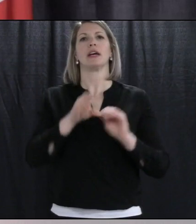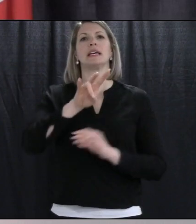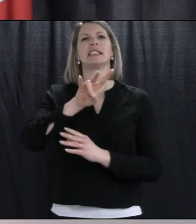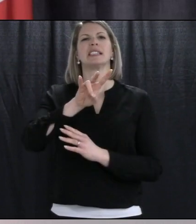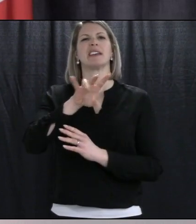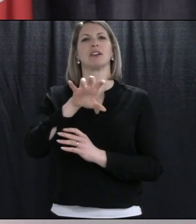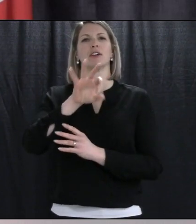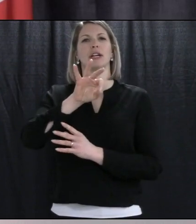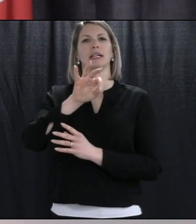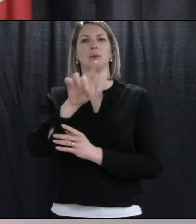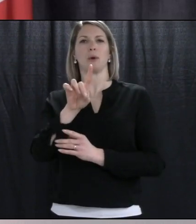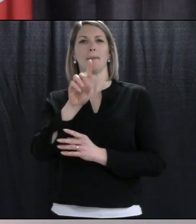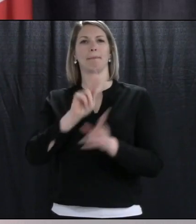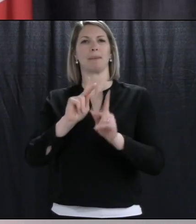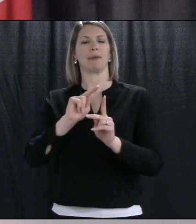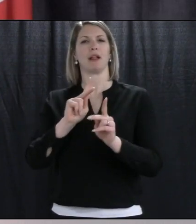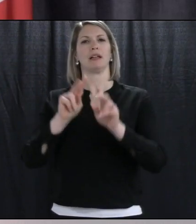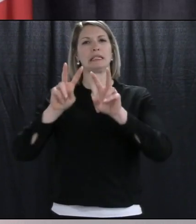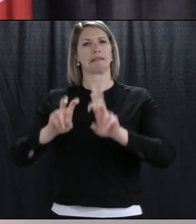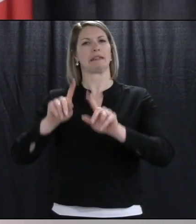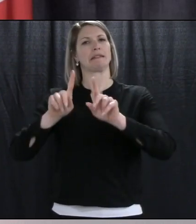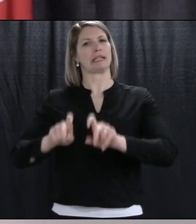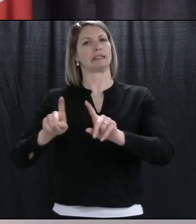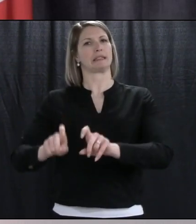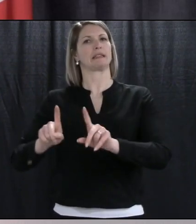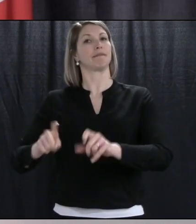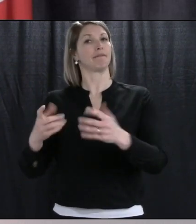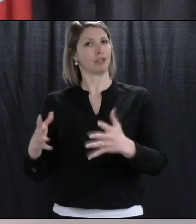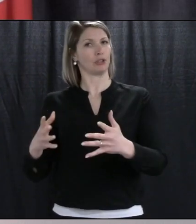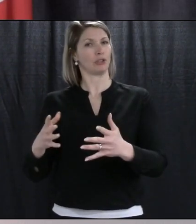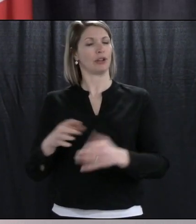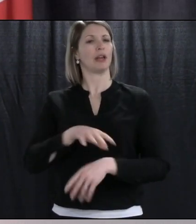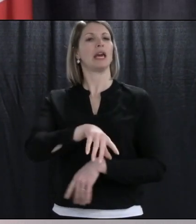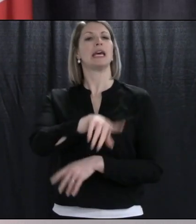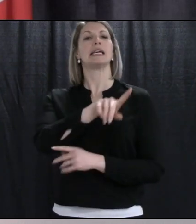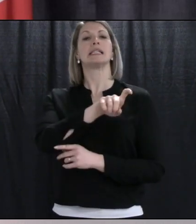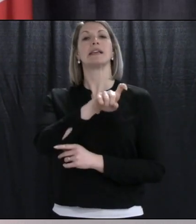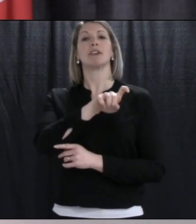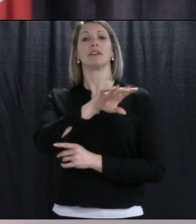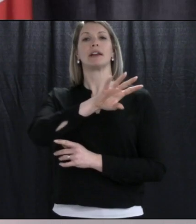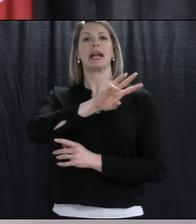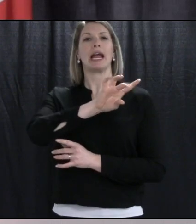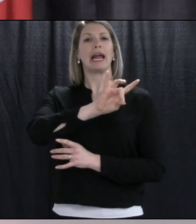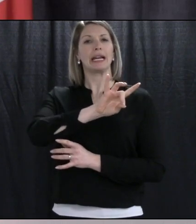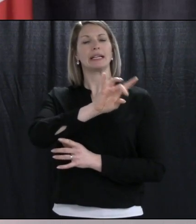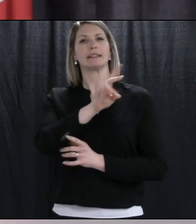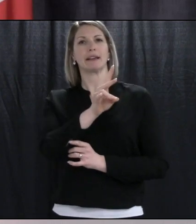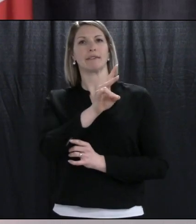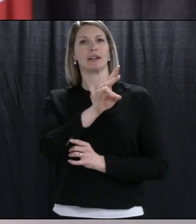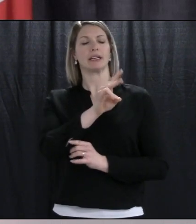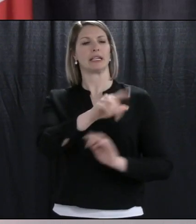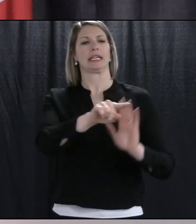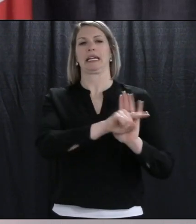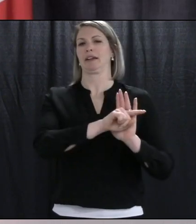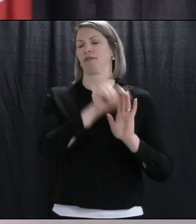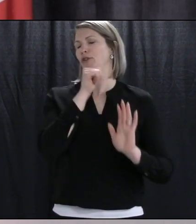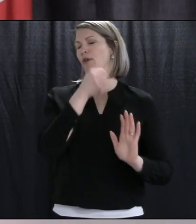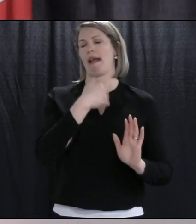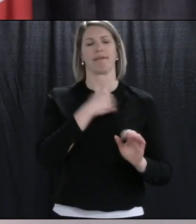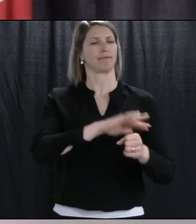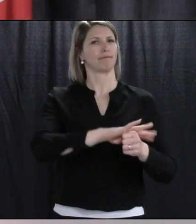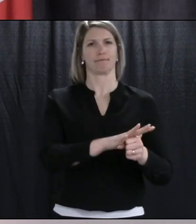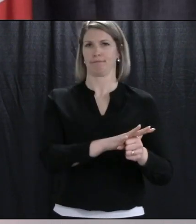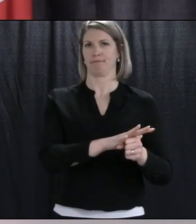people tested. Of those individuals who have been tested, 787 have been confirmed negative. There are